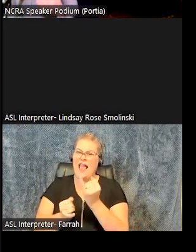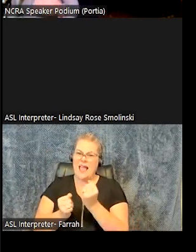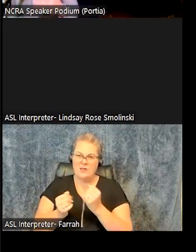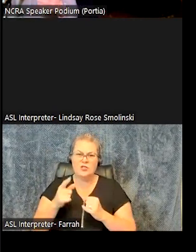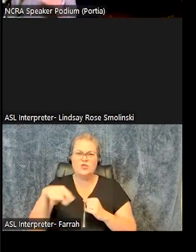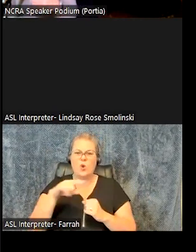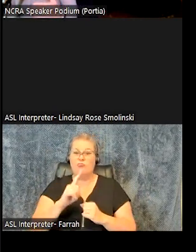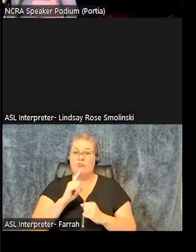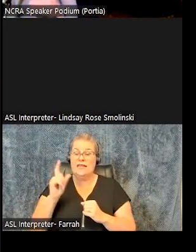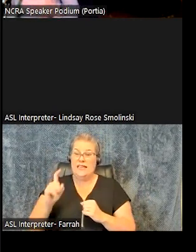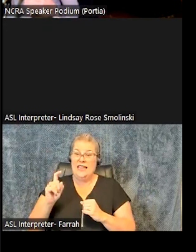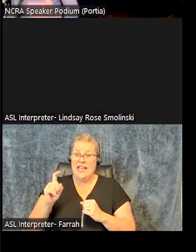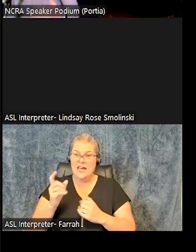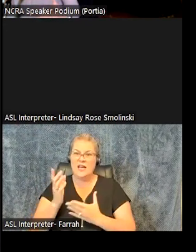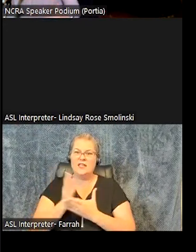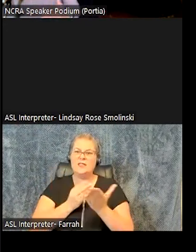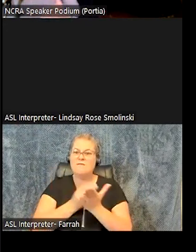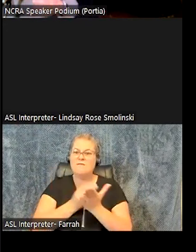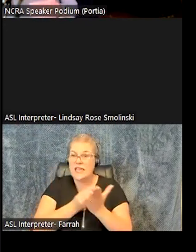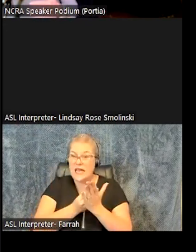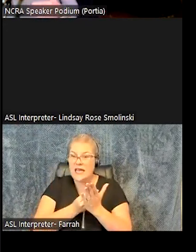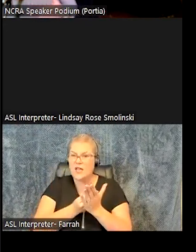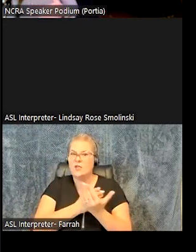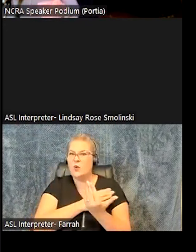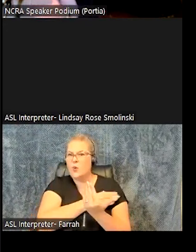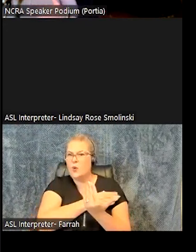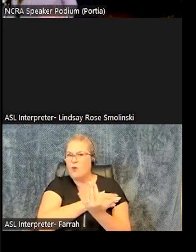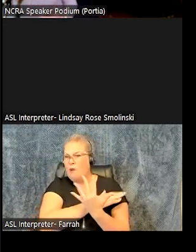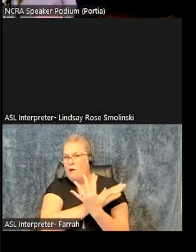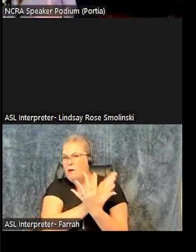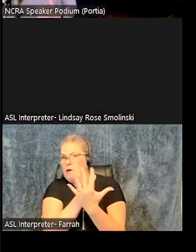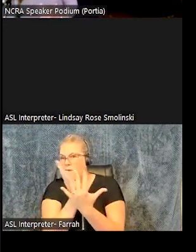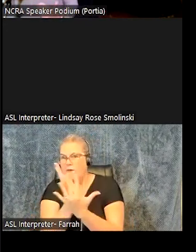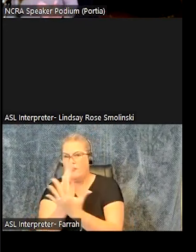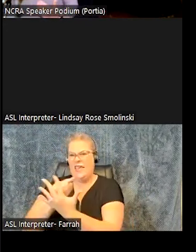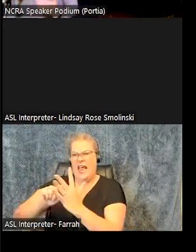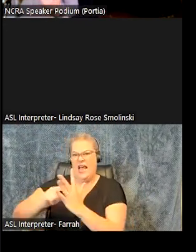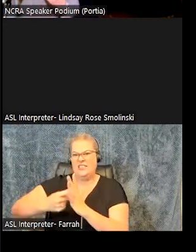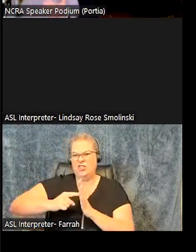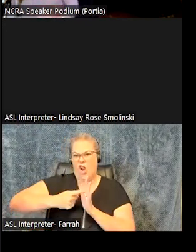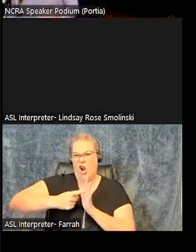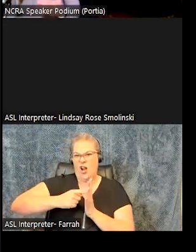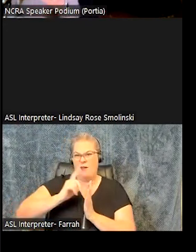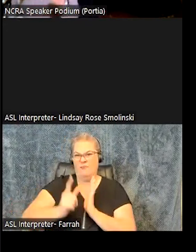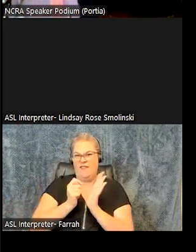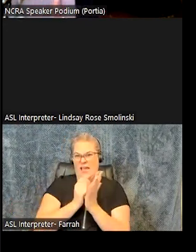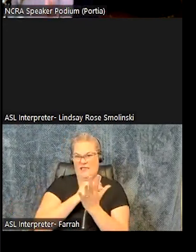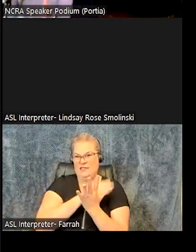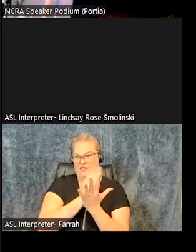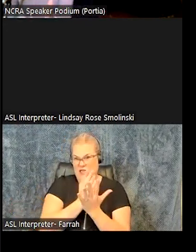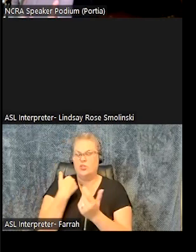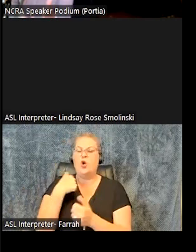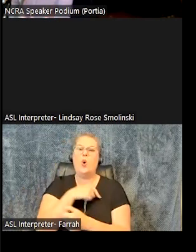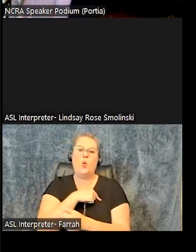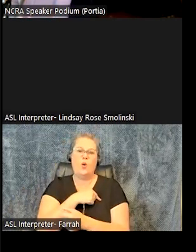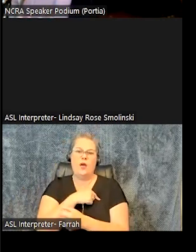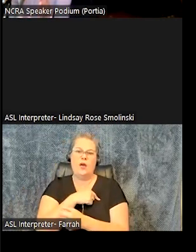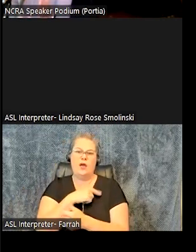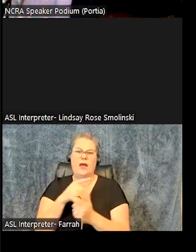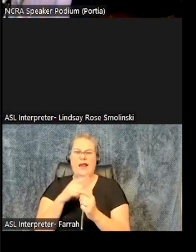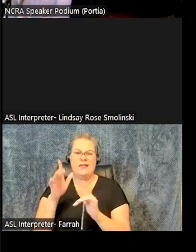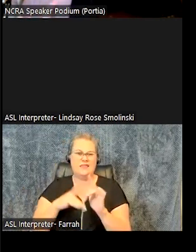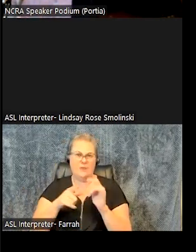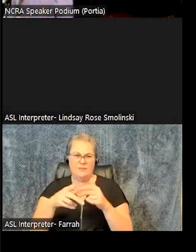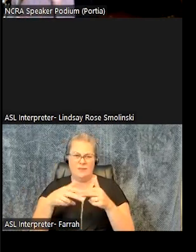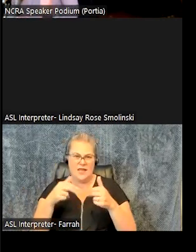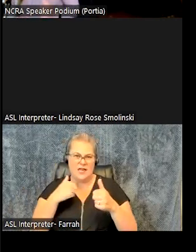needed was some funding to get them through that initial startup phase. And so sorry, I skipped this slide. This